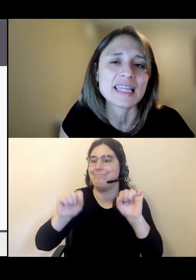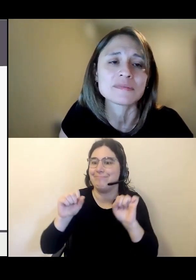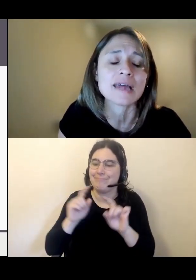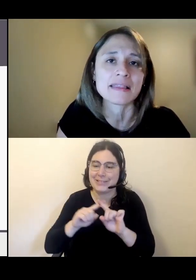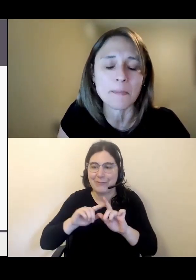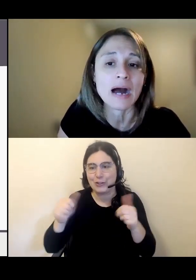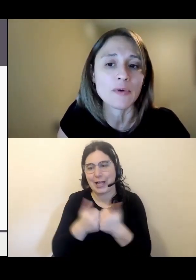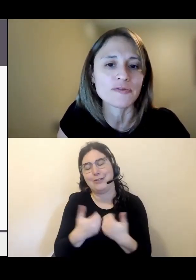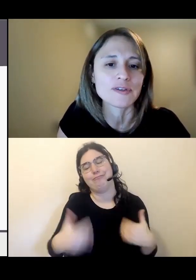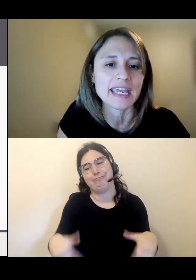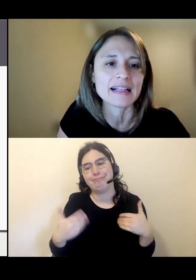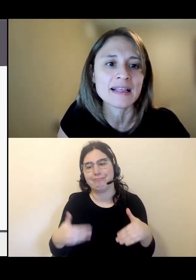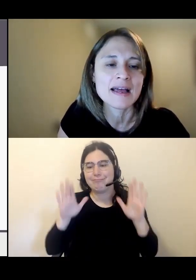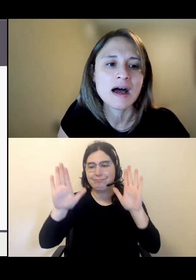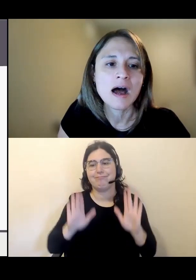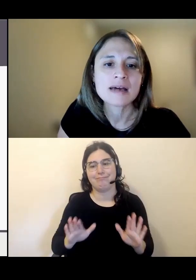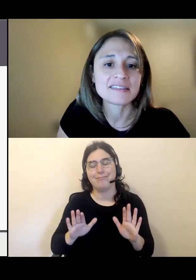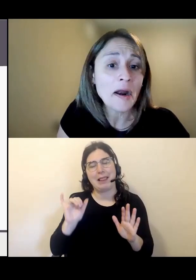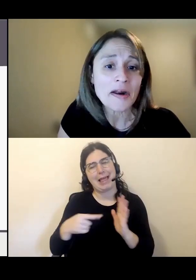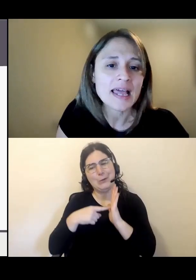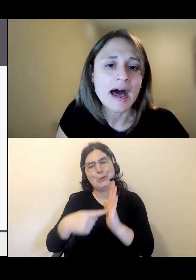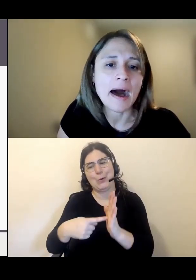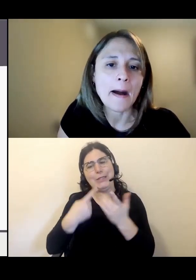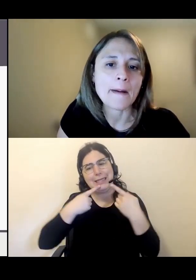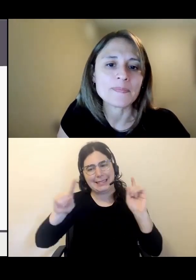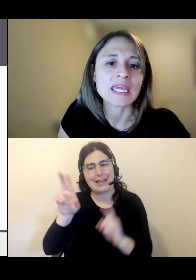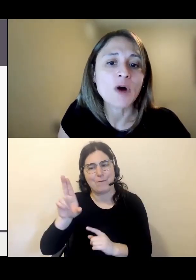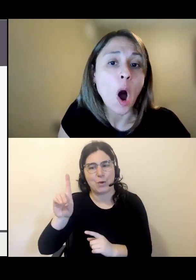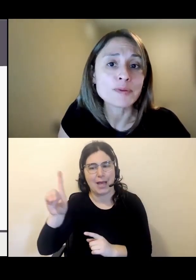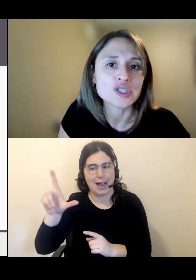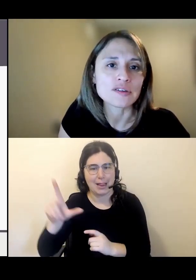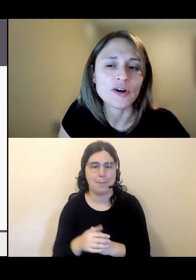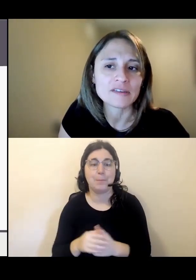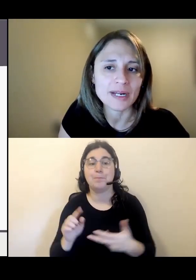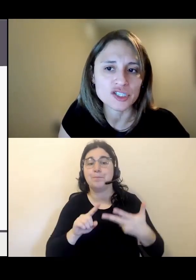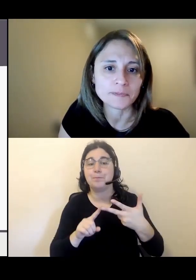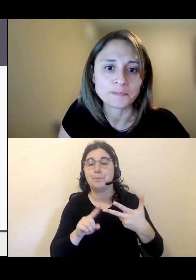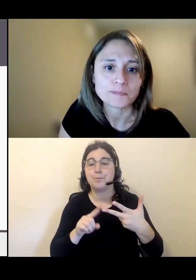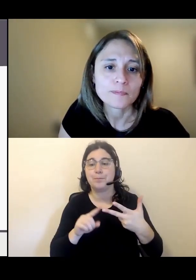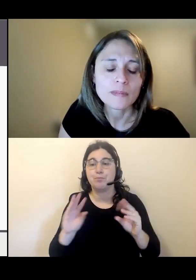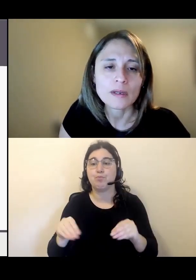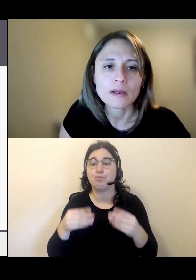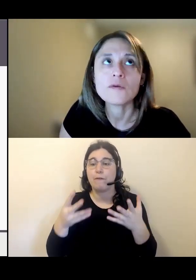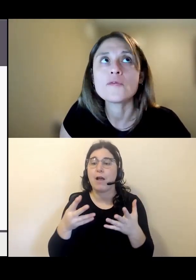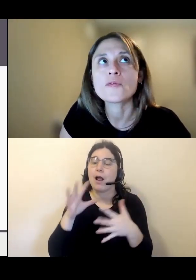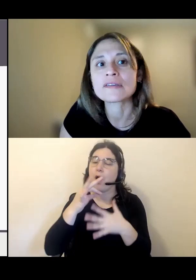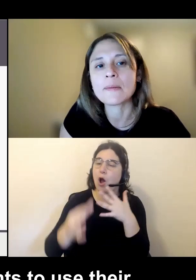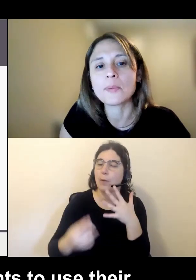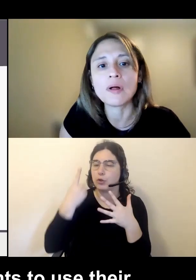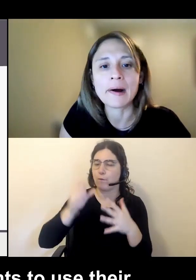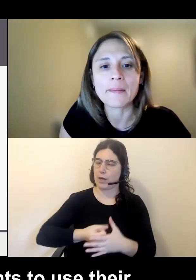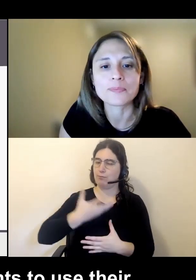amazing teams and the power of UDL. Third, give options for expression.